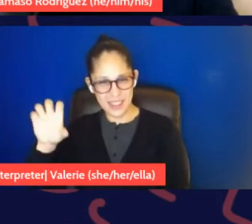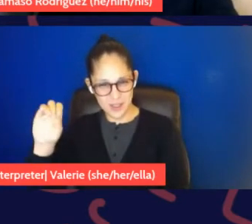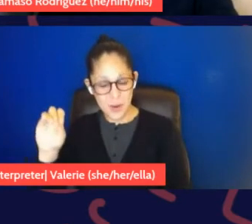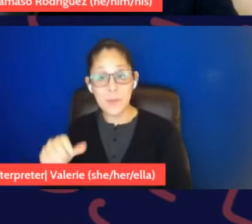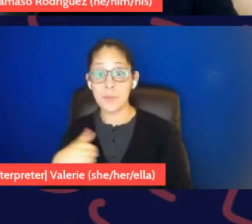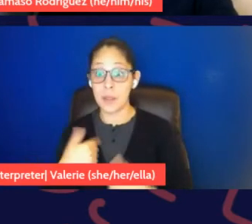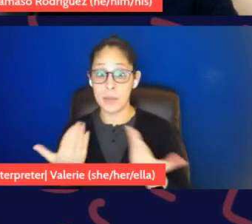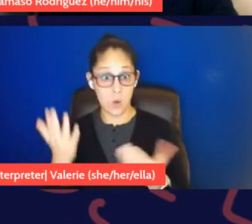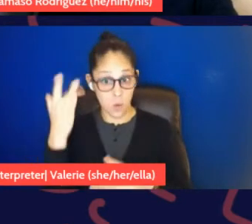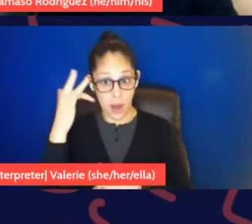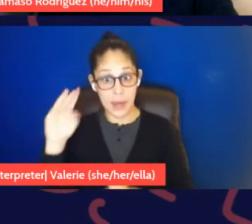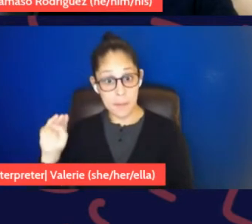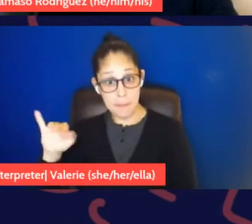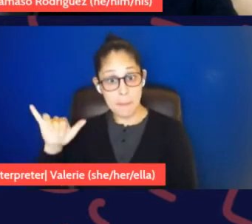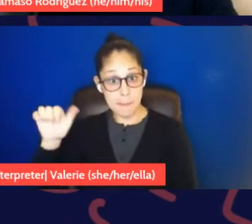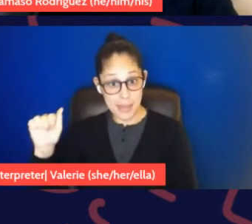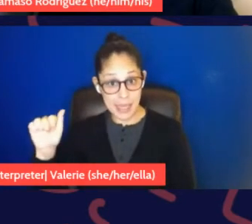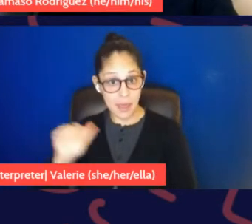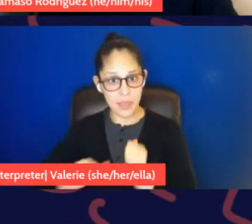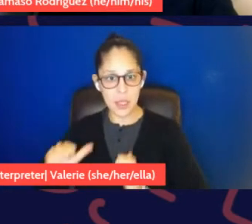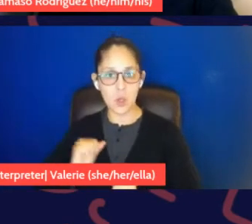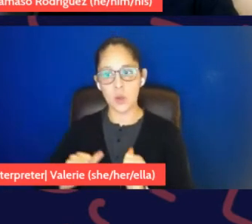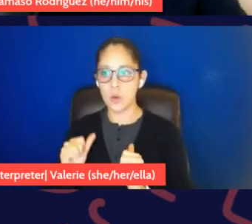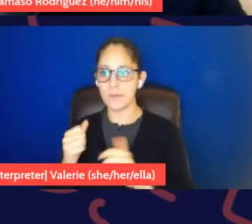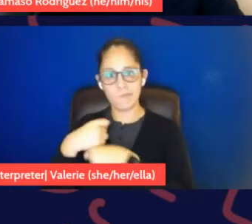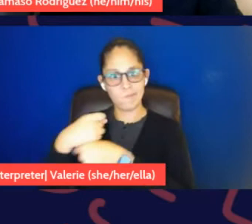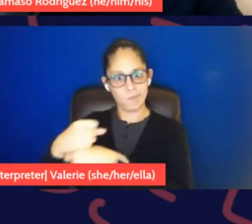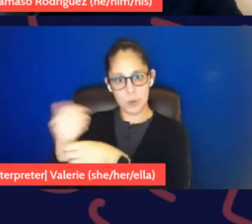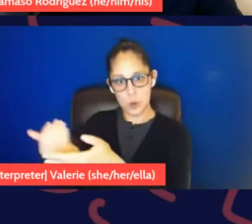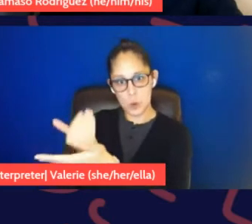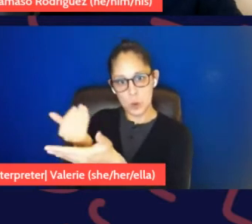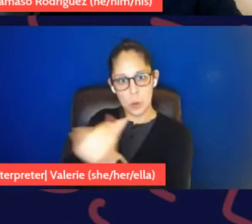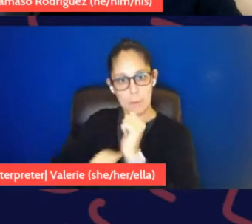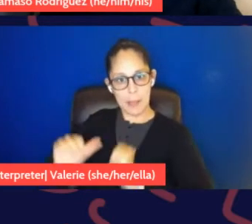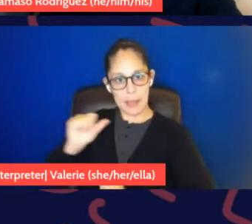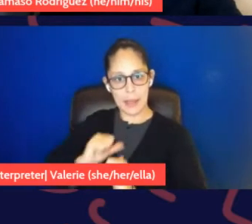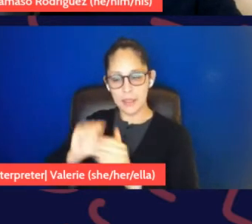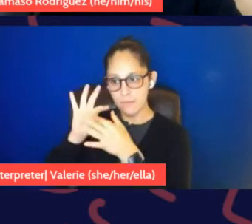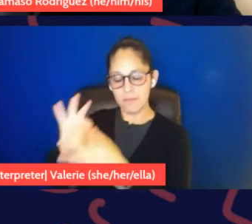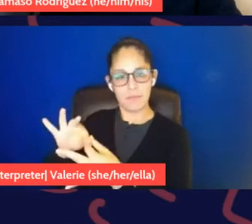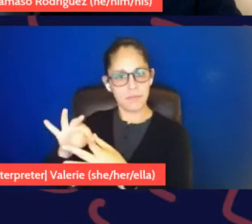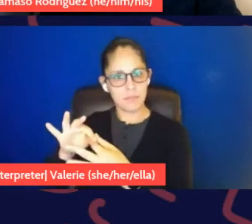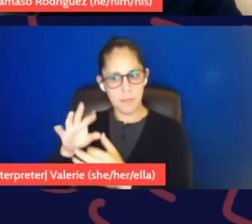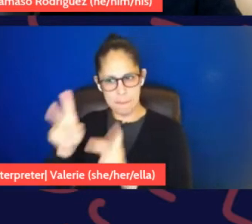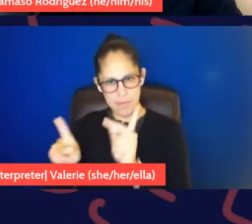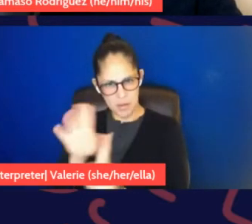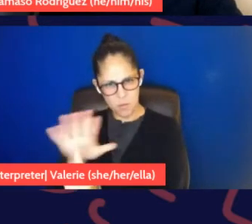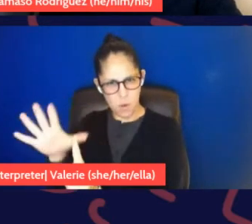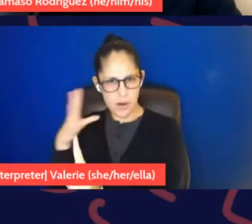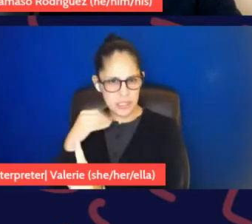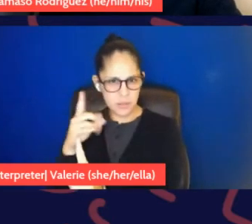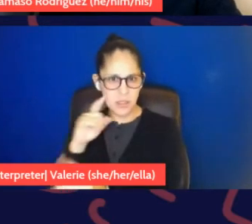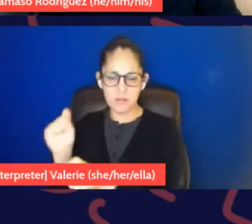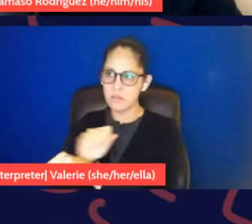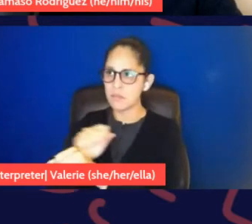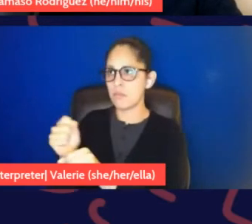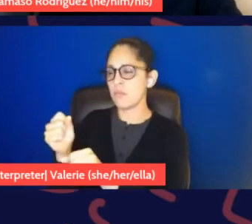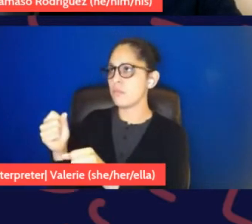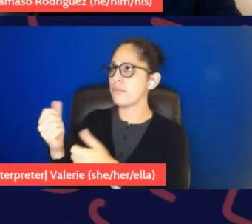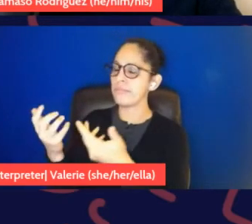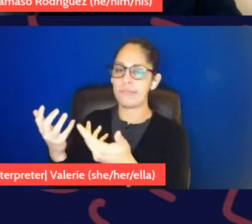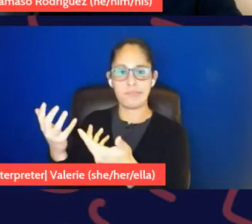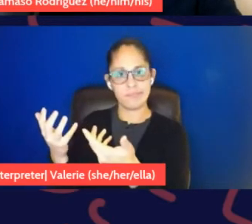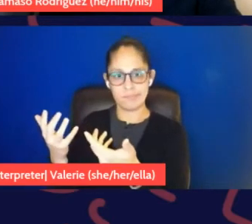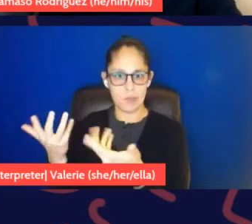developed new plays about the experience of human beings who have experienced